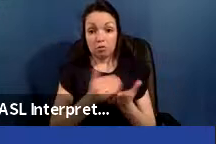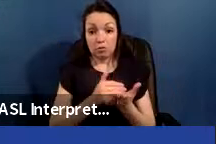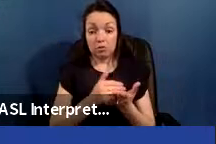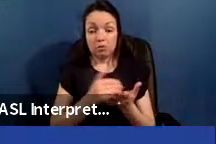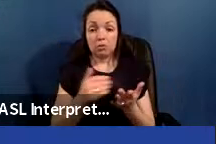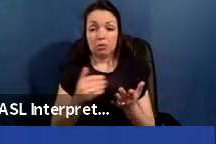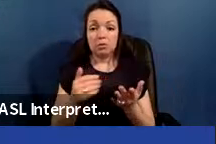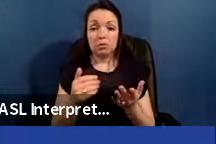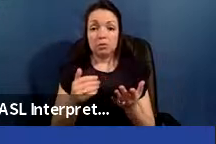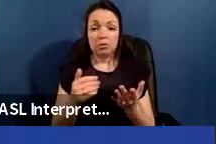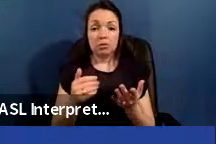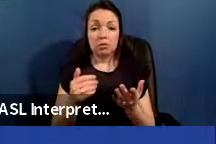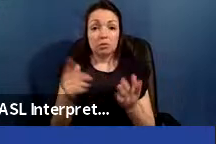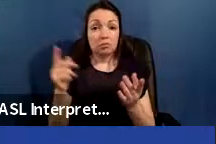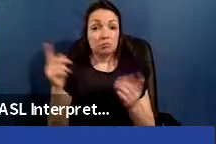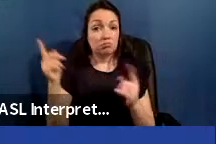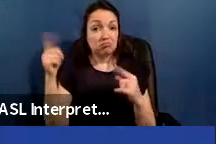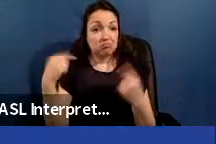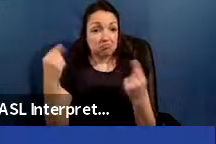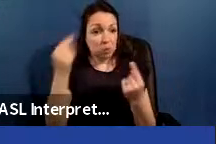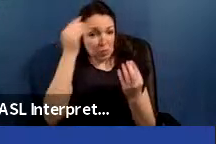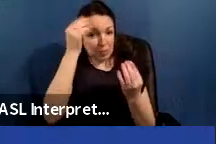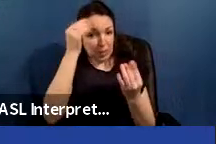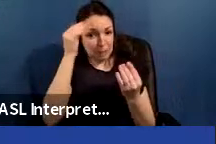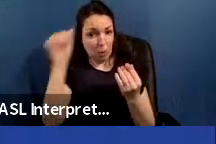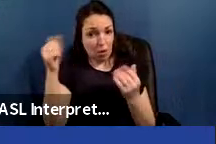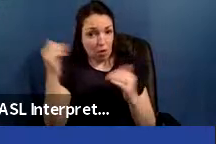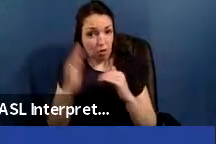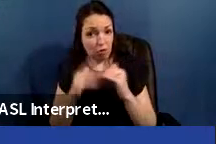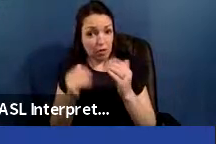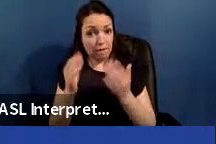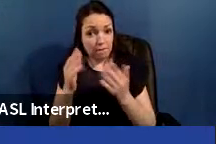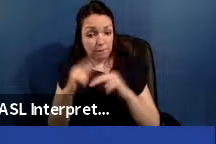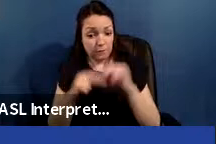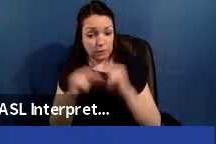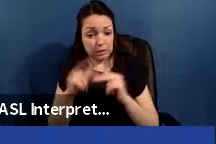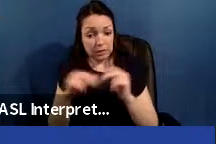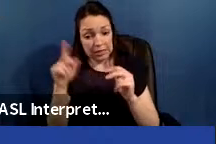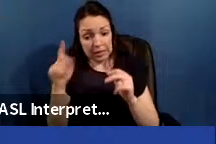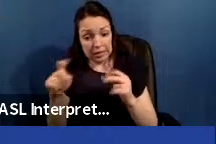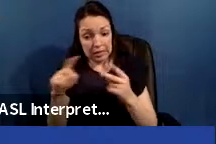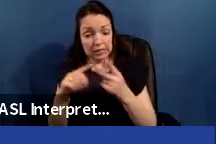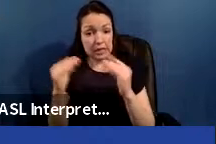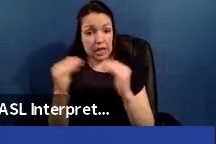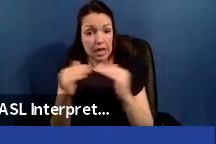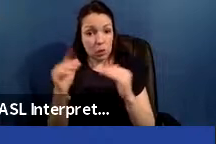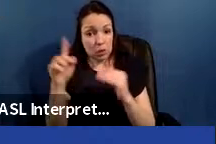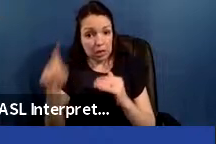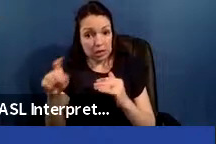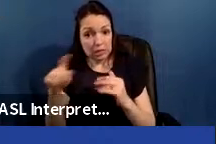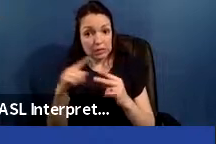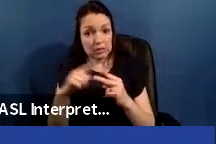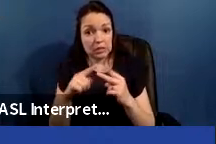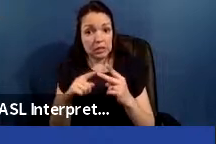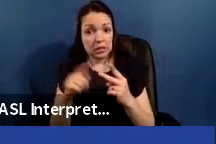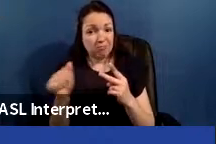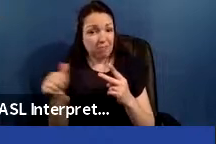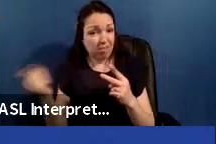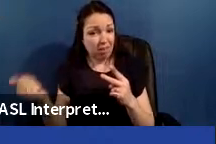taken into account outside of the facility needs analysis and equity analysis?